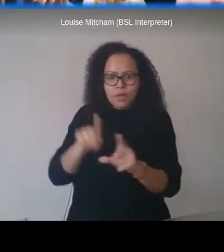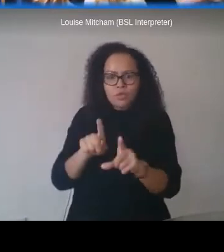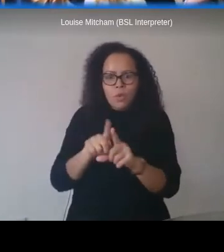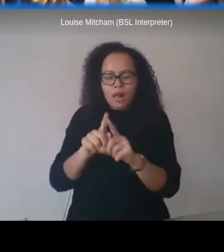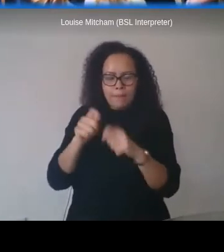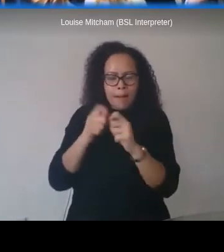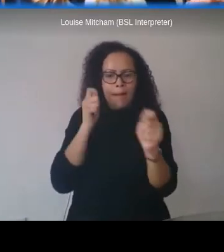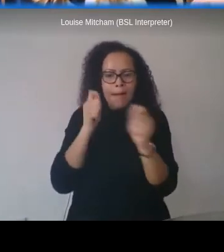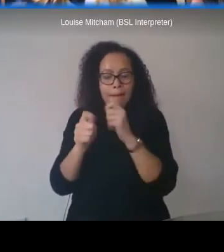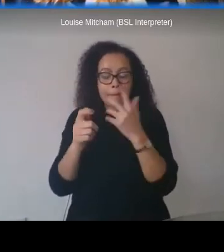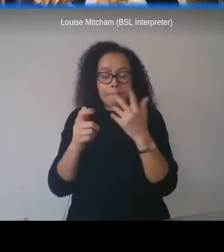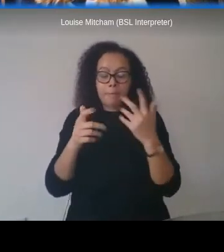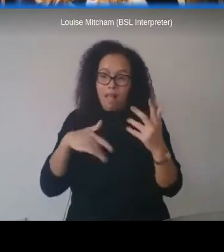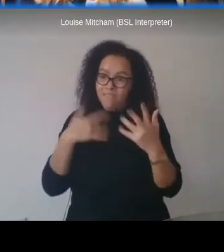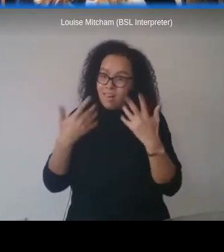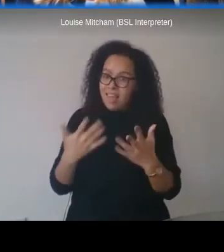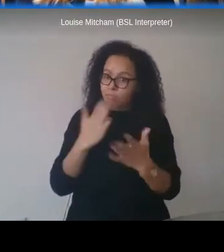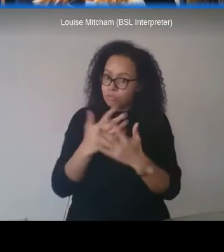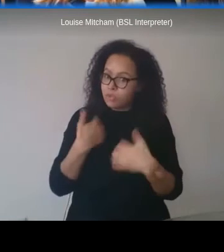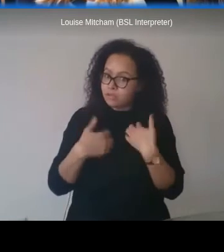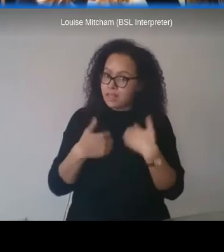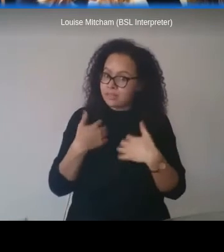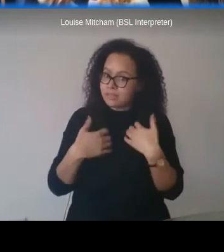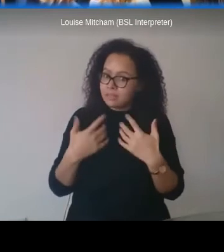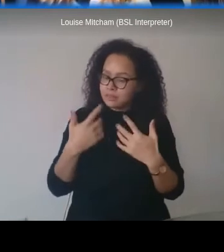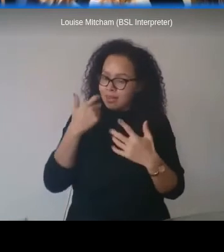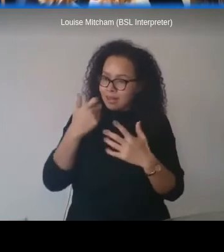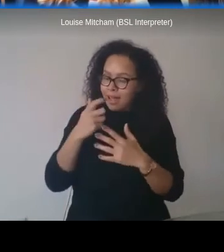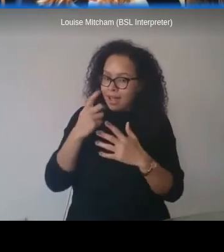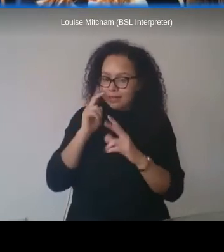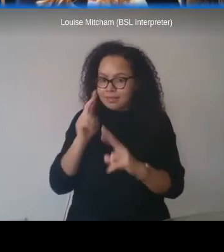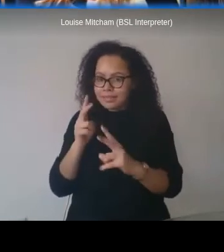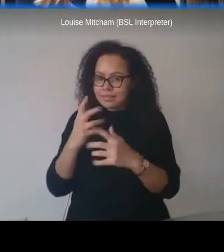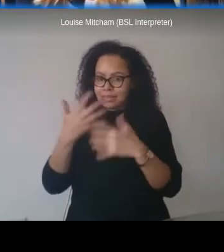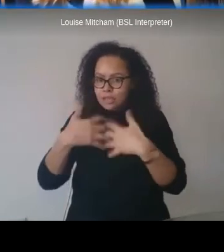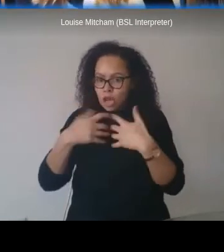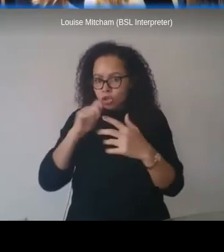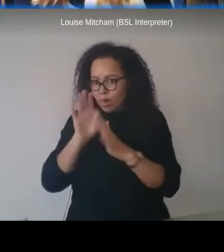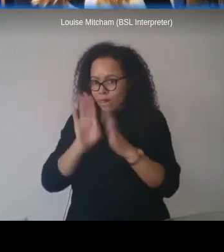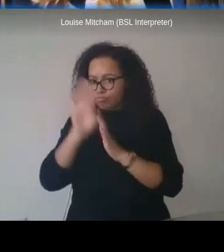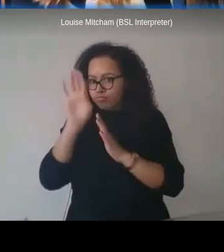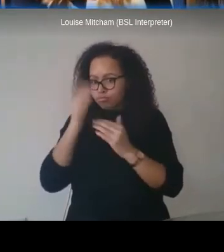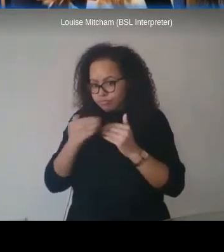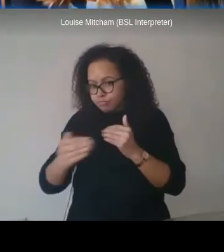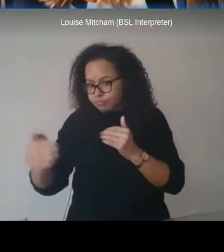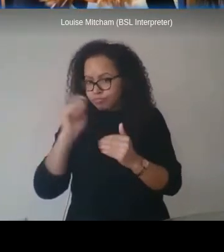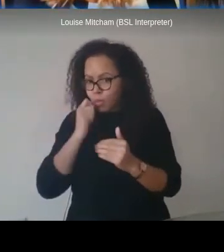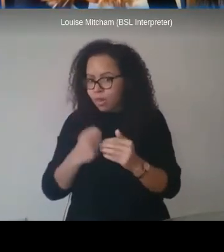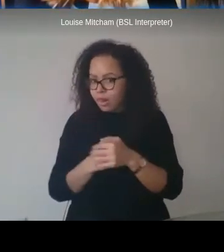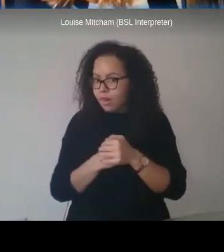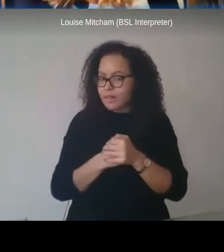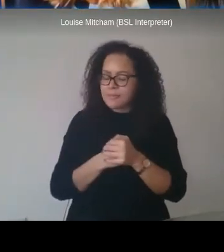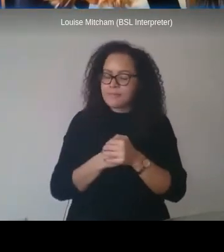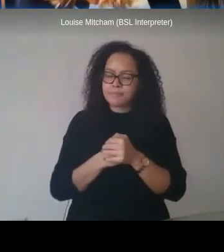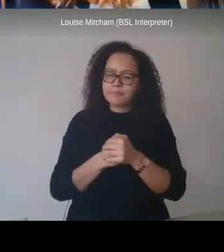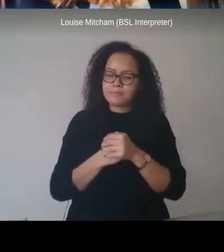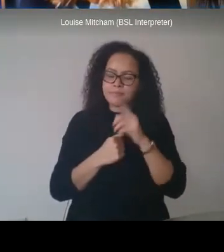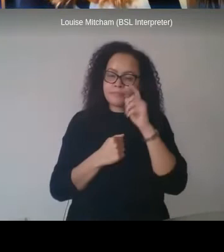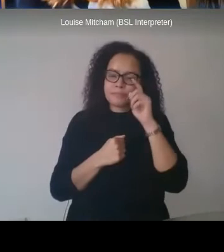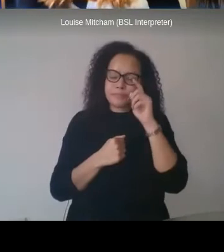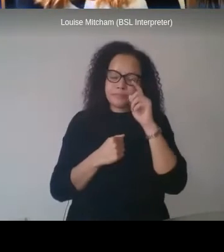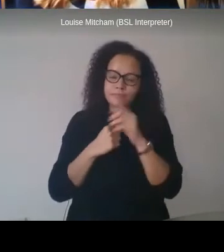really exciting time actually to be a part of this industry and the technology moving forward. Thank you. And I suppose with that in mind,